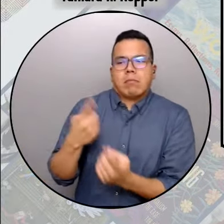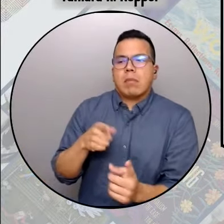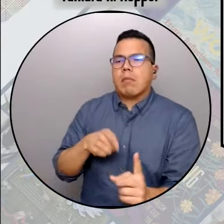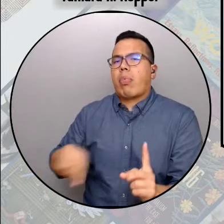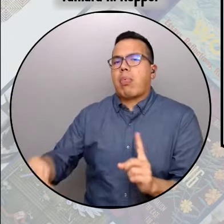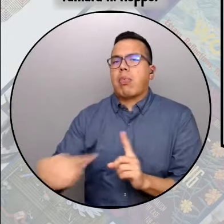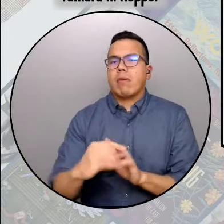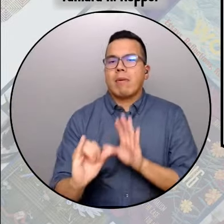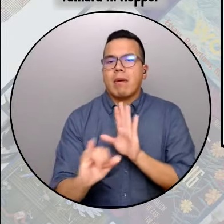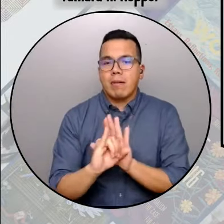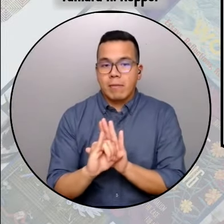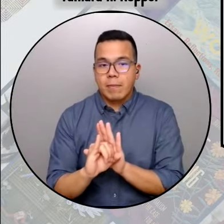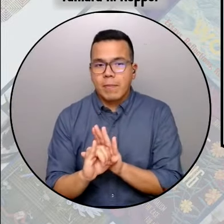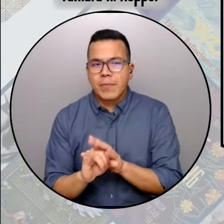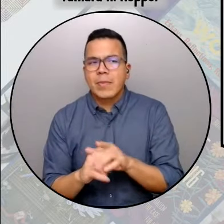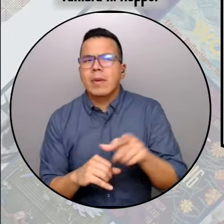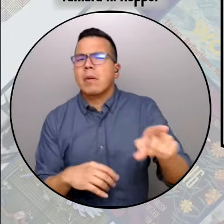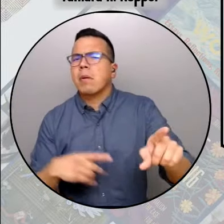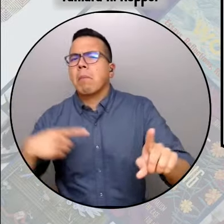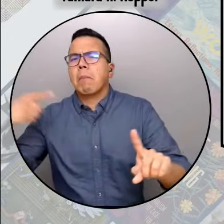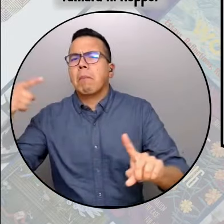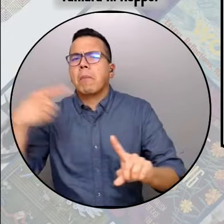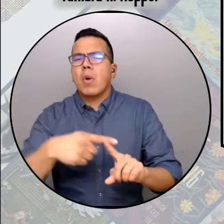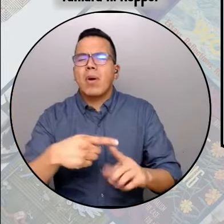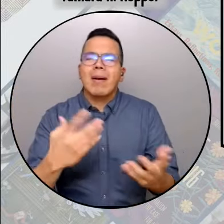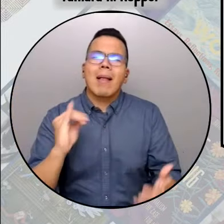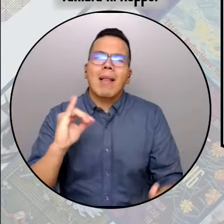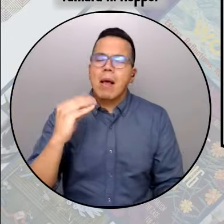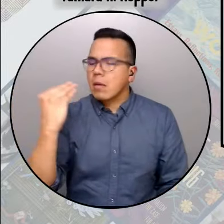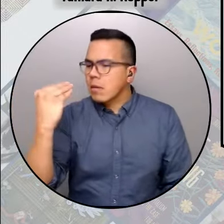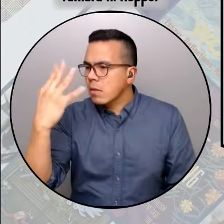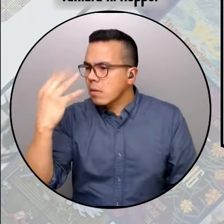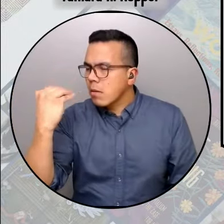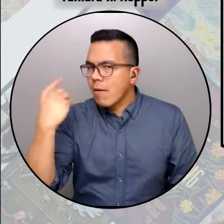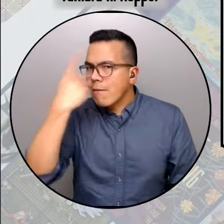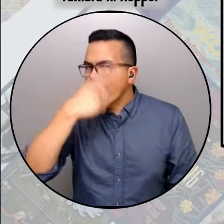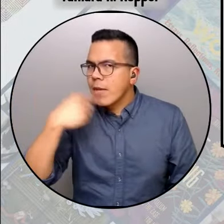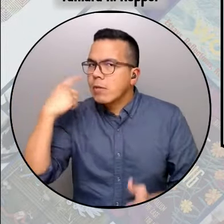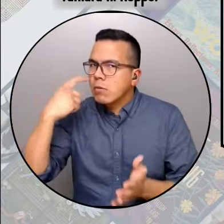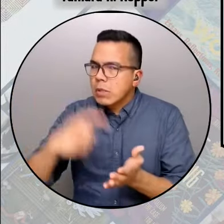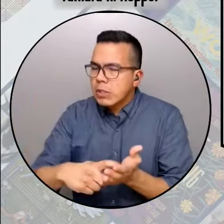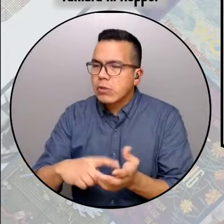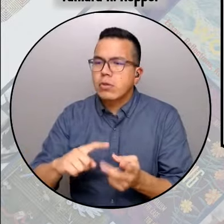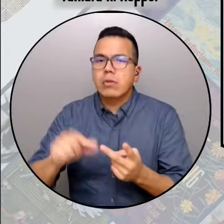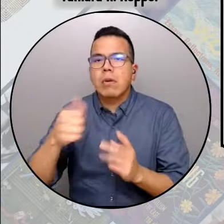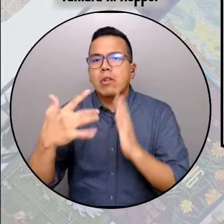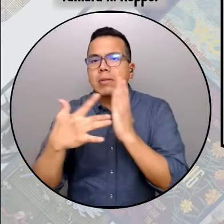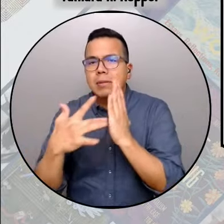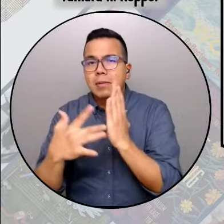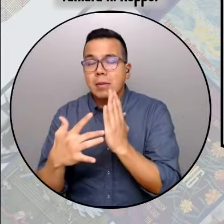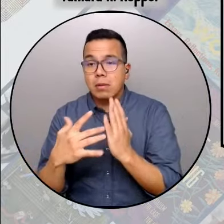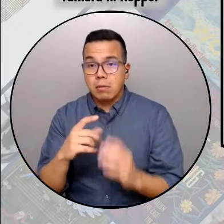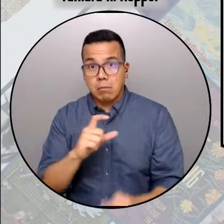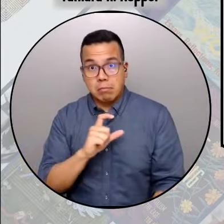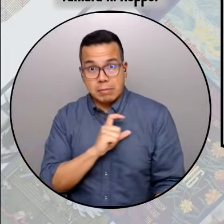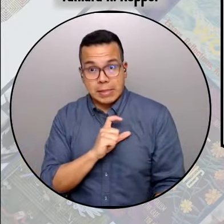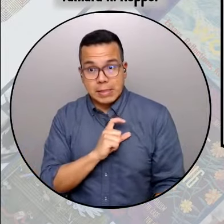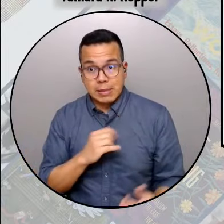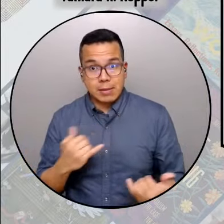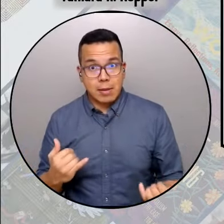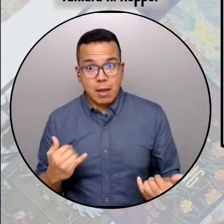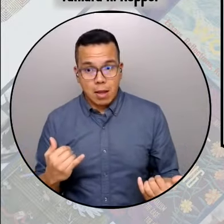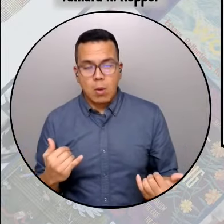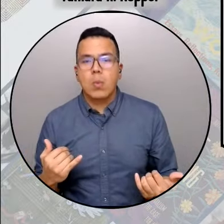we're thinking about issues like facial recognition, different software and technology, particularly in policing, this is definitely part of stuff that happens